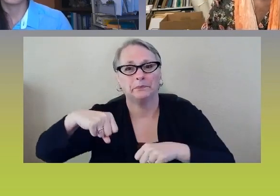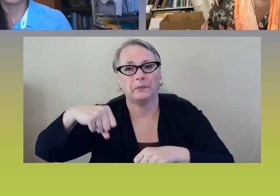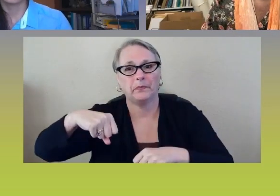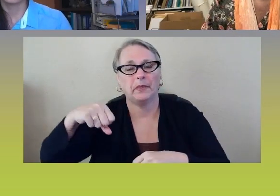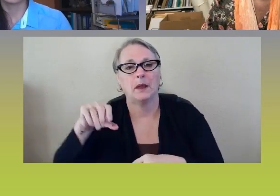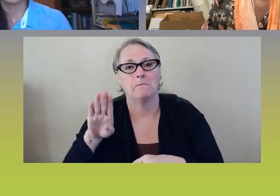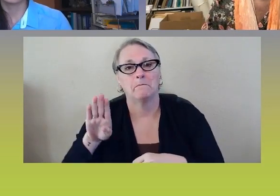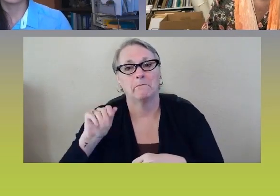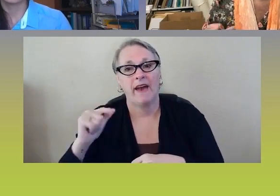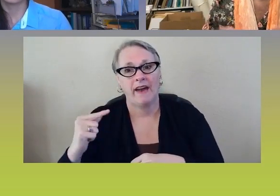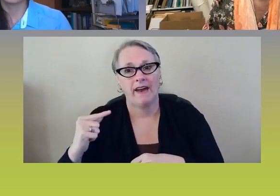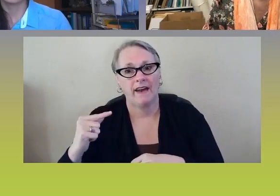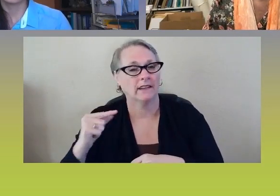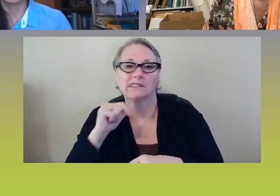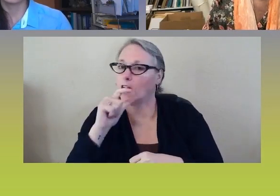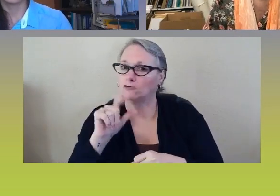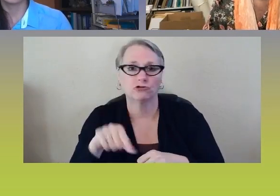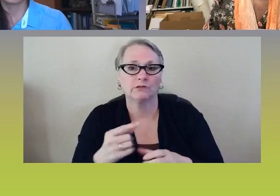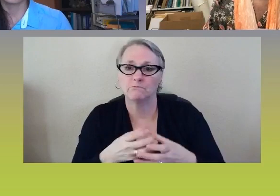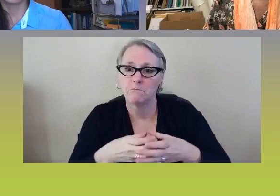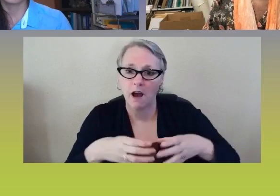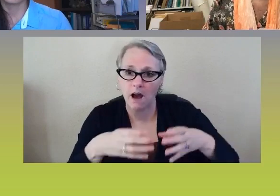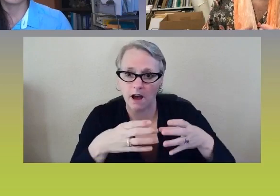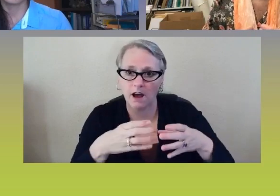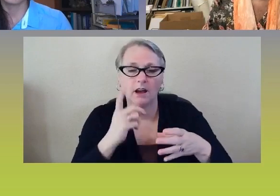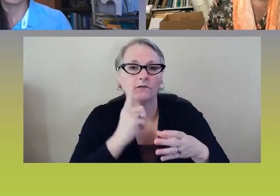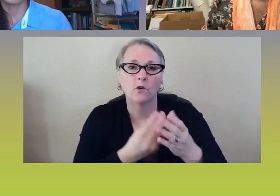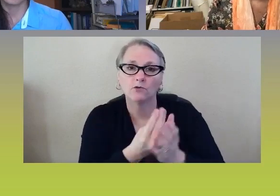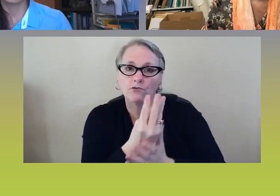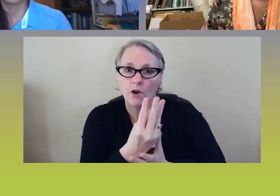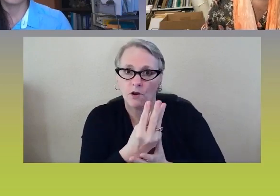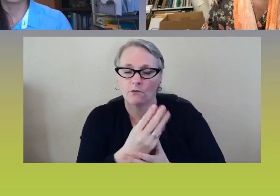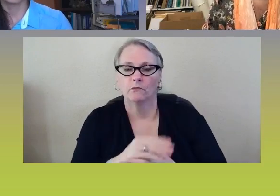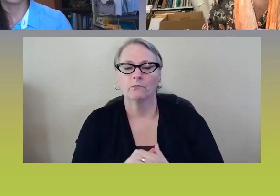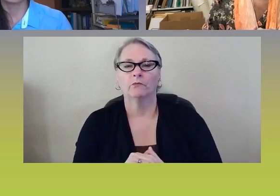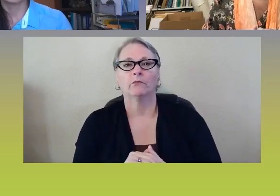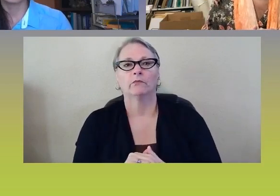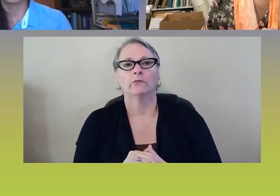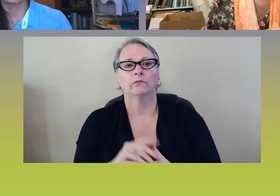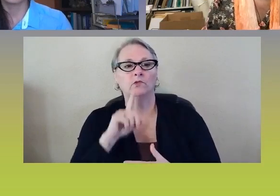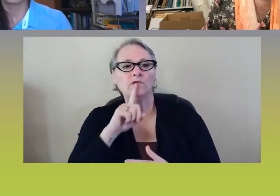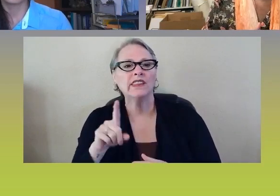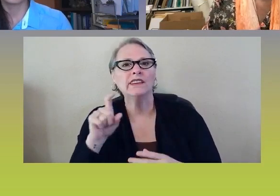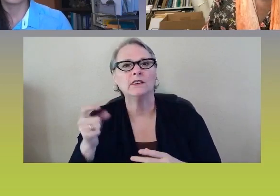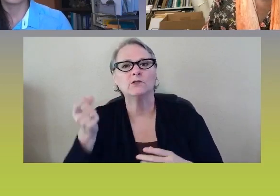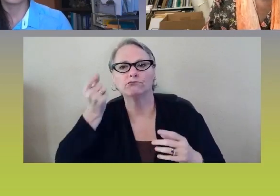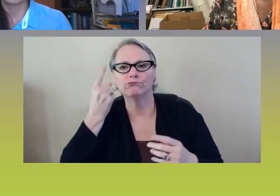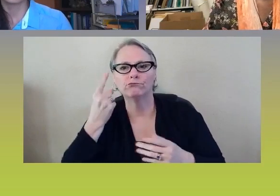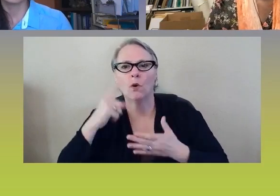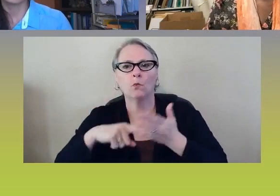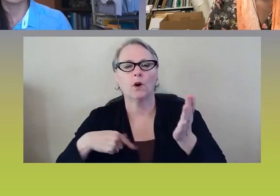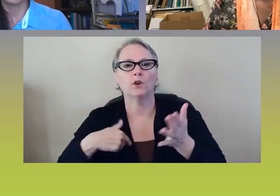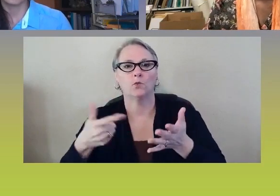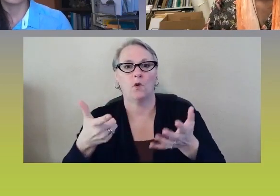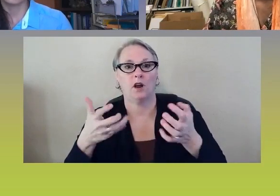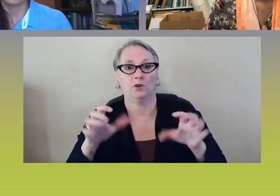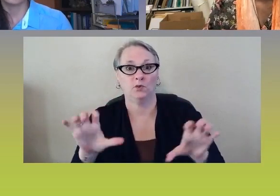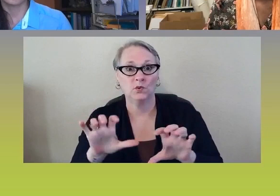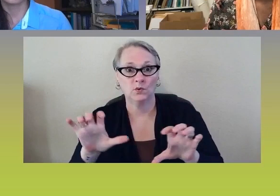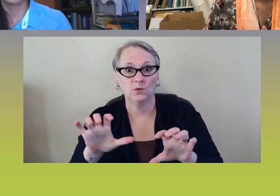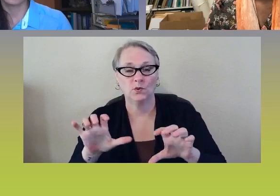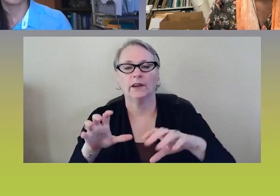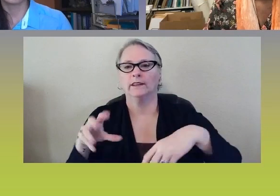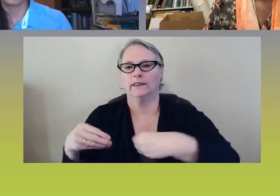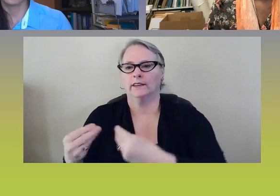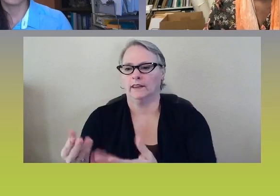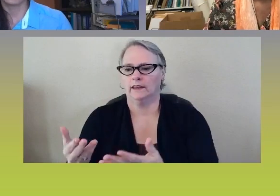plants. The question here is to understand what you want to do, and that the children have the opportunity to be